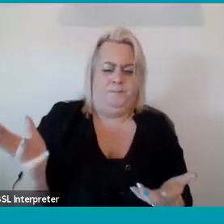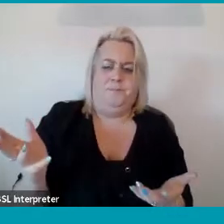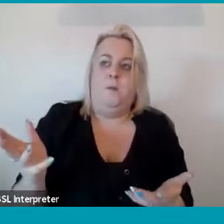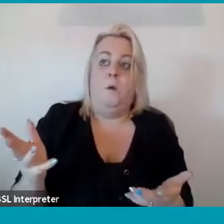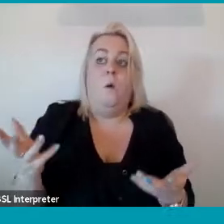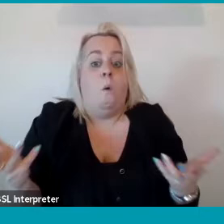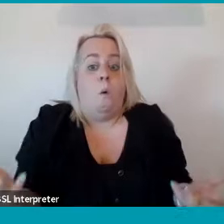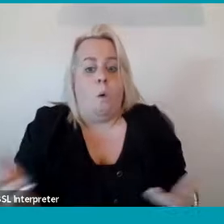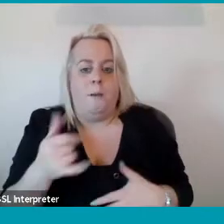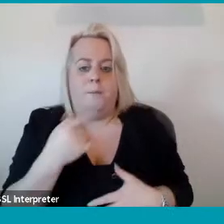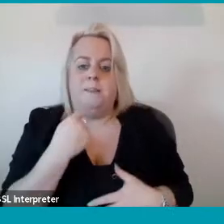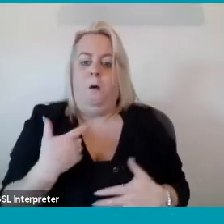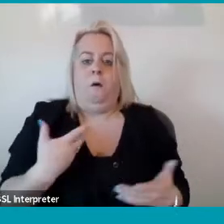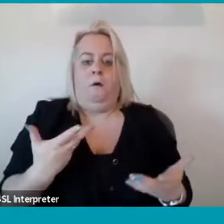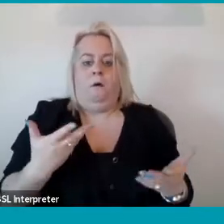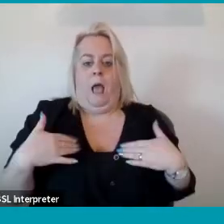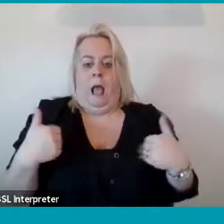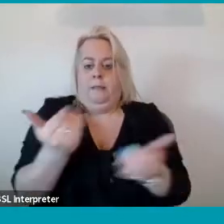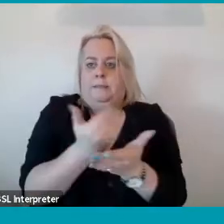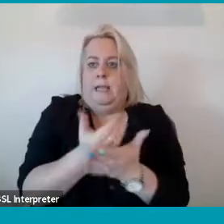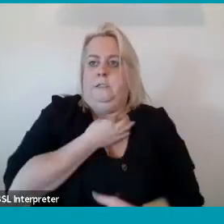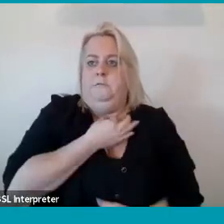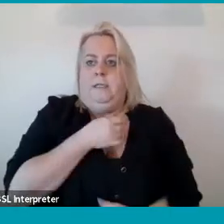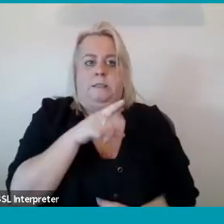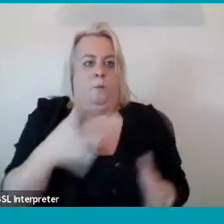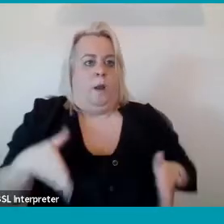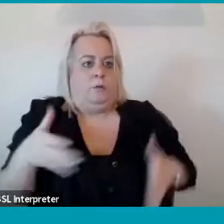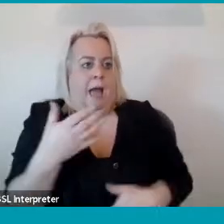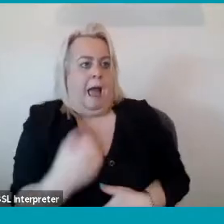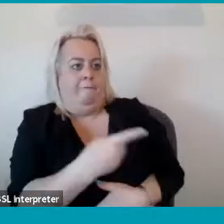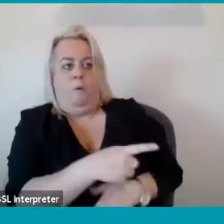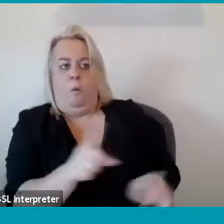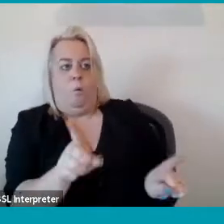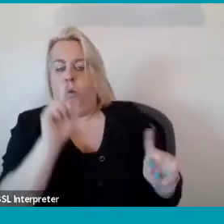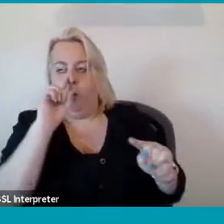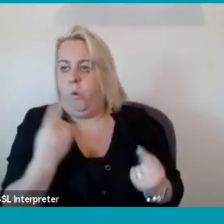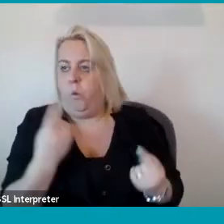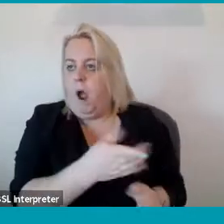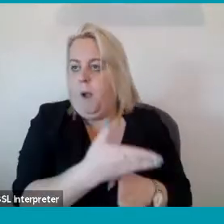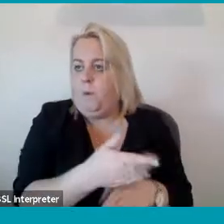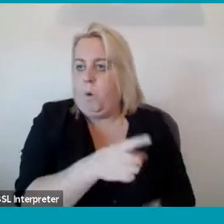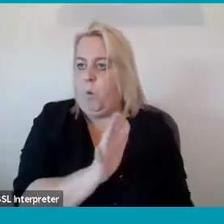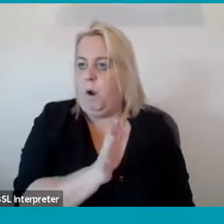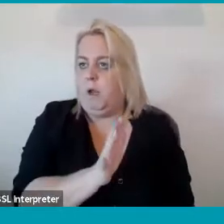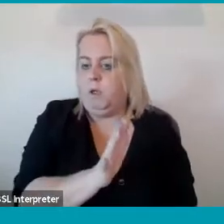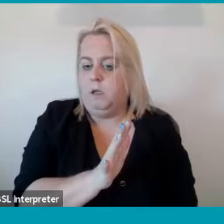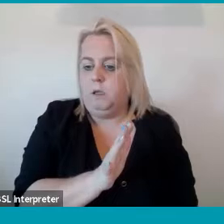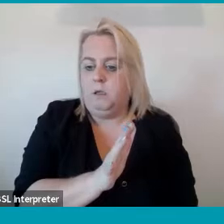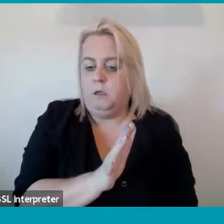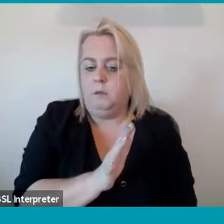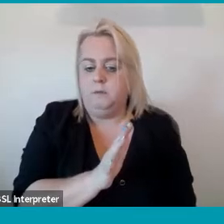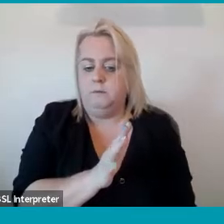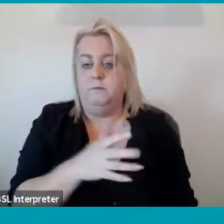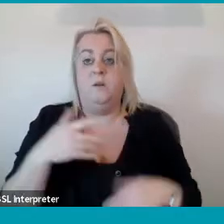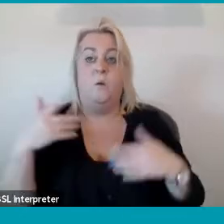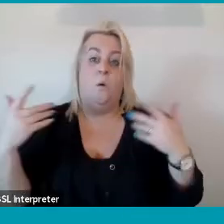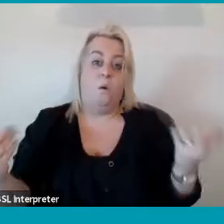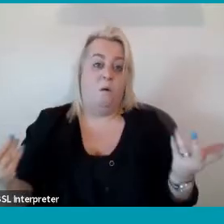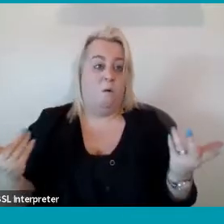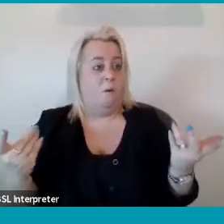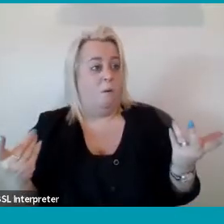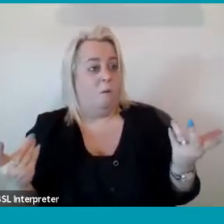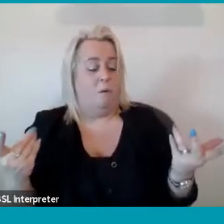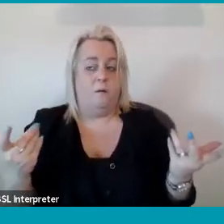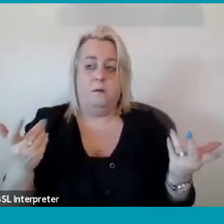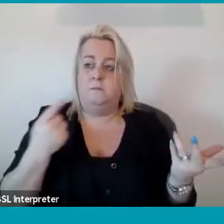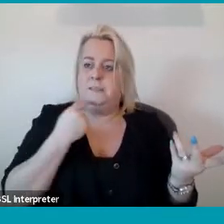over the wheelchairs. Blind people are going to be tripping up and walking into things. And of course, disabled people won't have skills, will they? And we